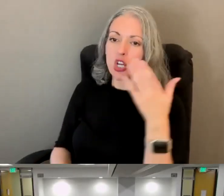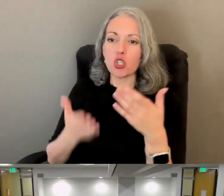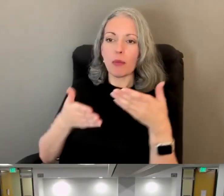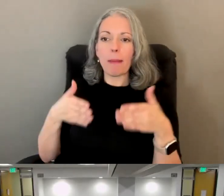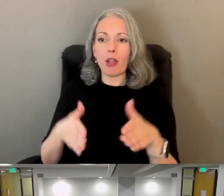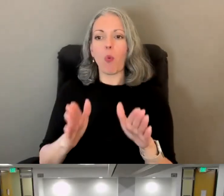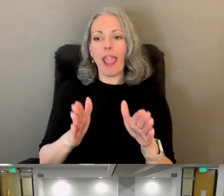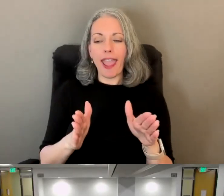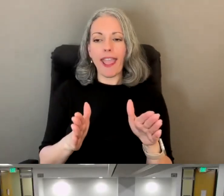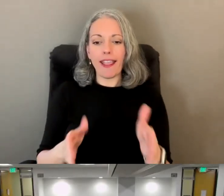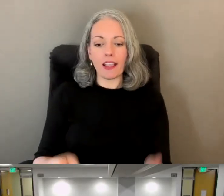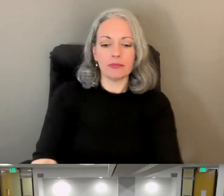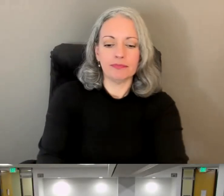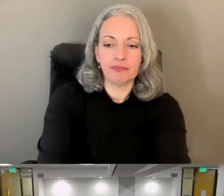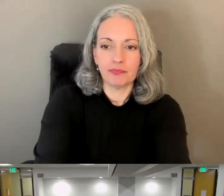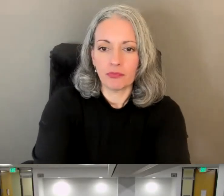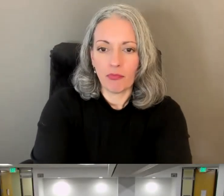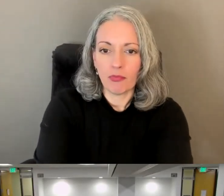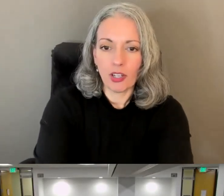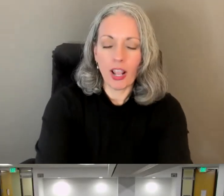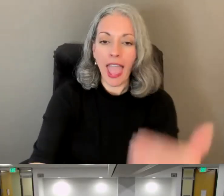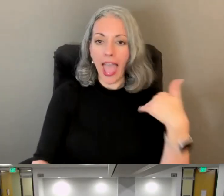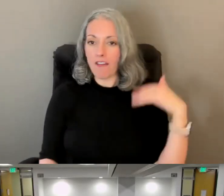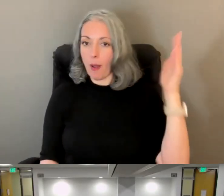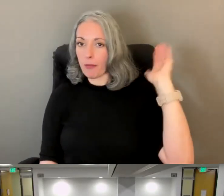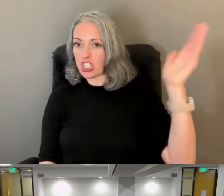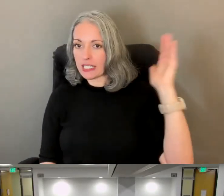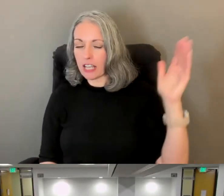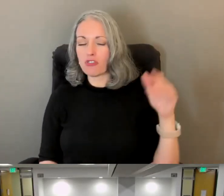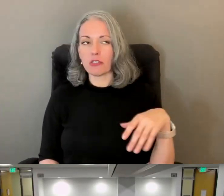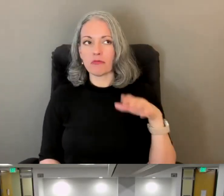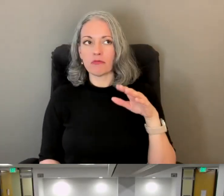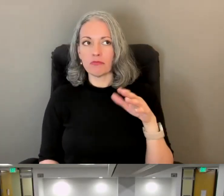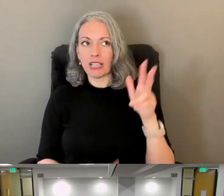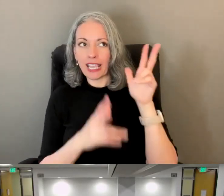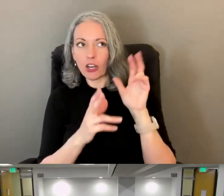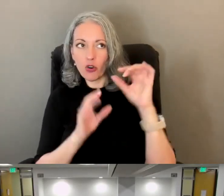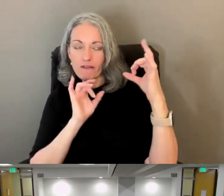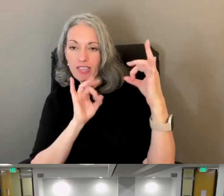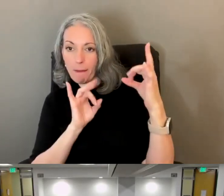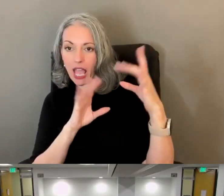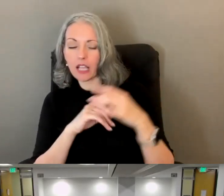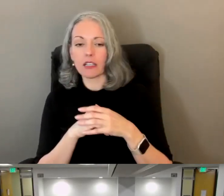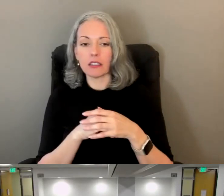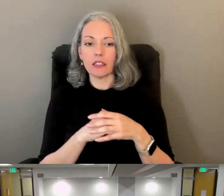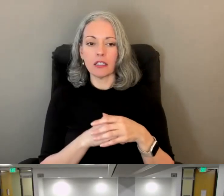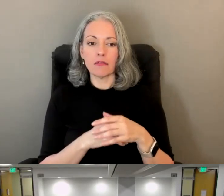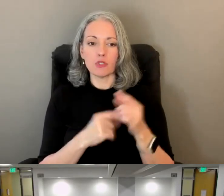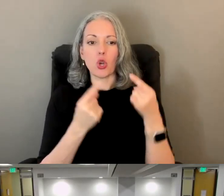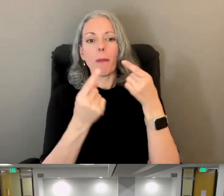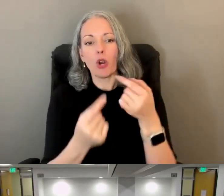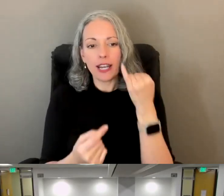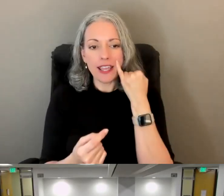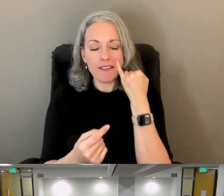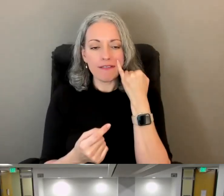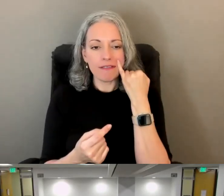in which we could have a presentation about that and give some input, or To your point, if the